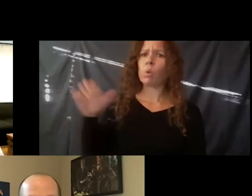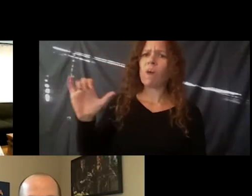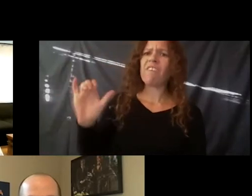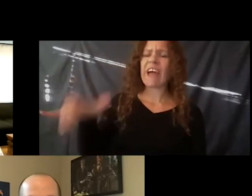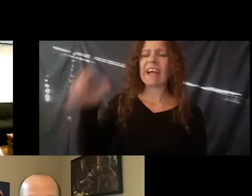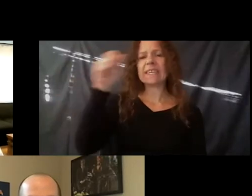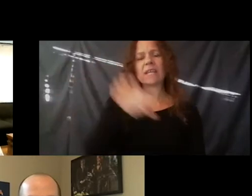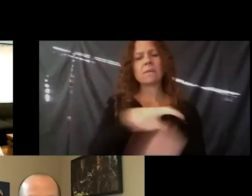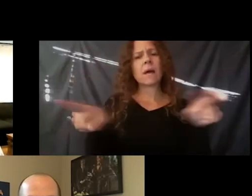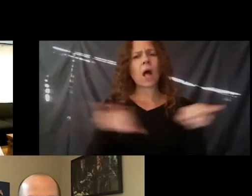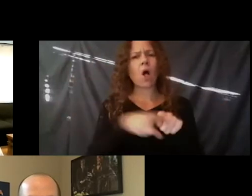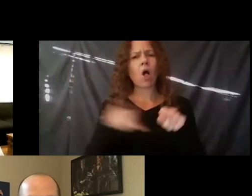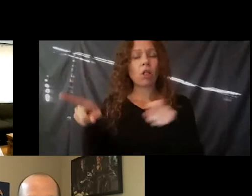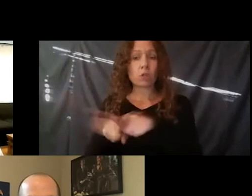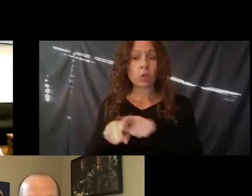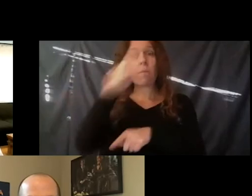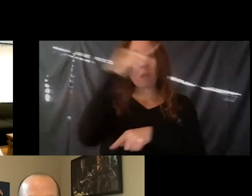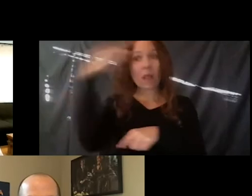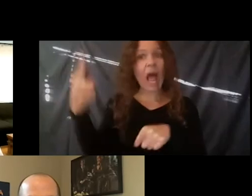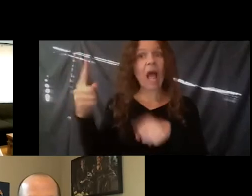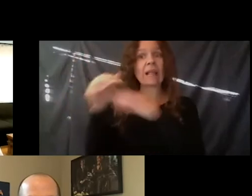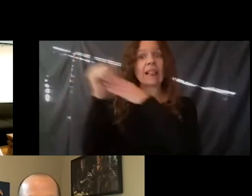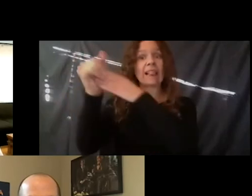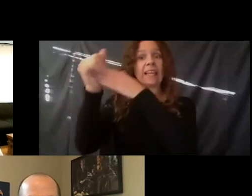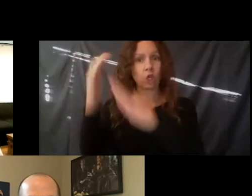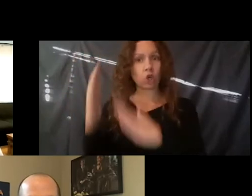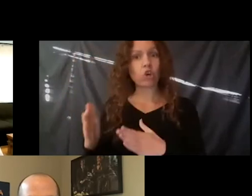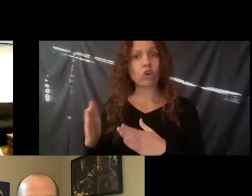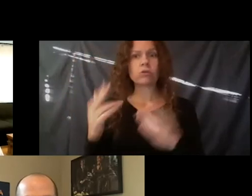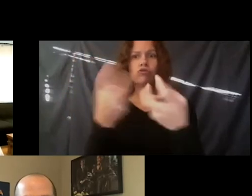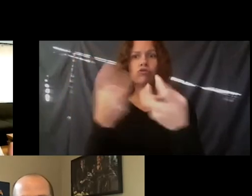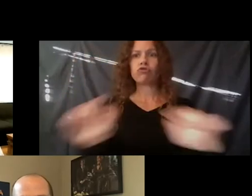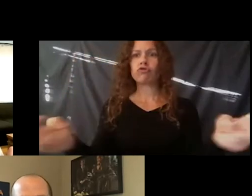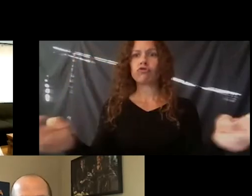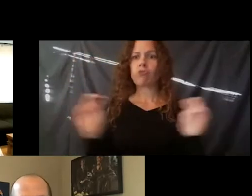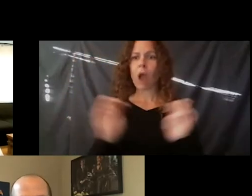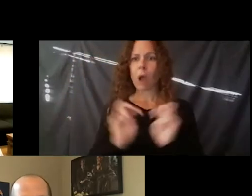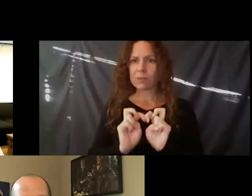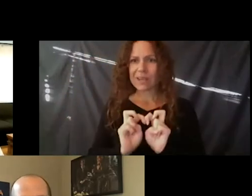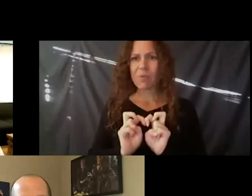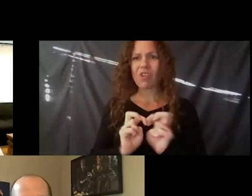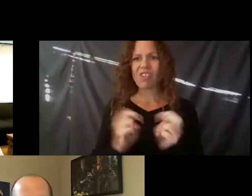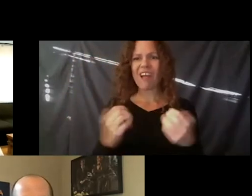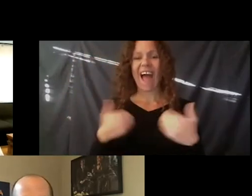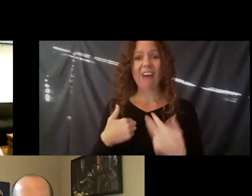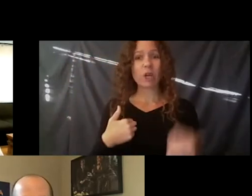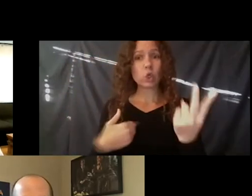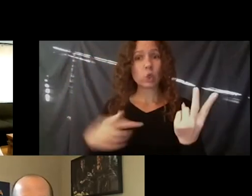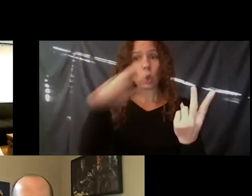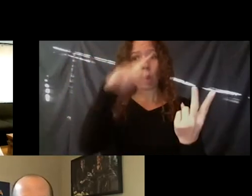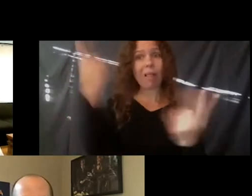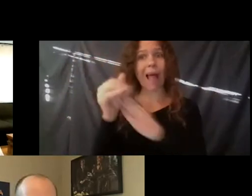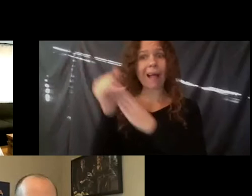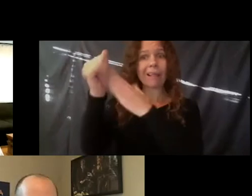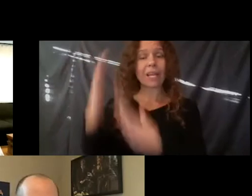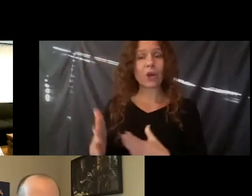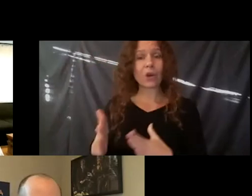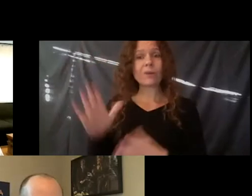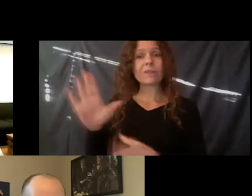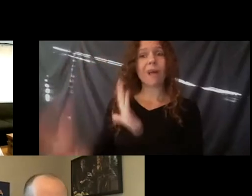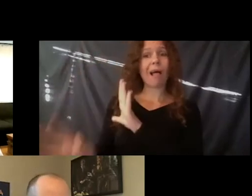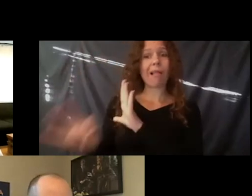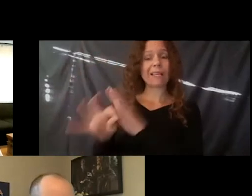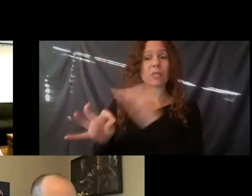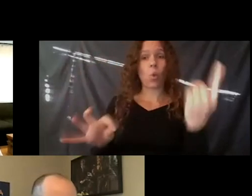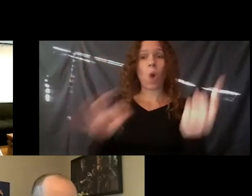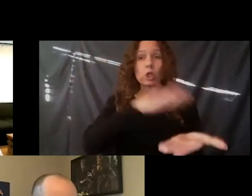have, a Black leaders roundtable. And we have 2 Black leaders that got elected, one to a school board and